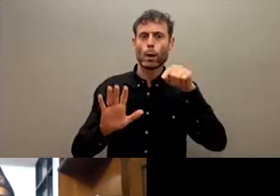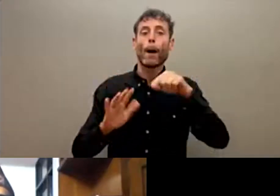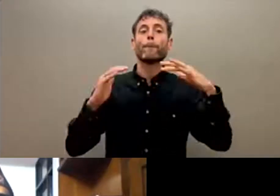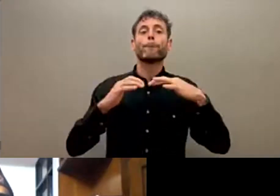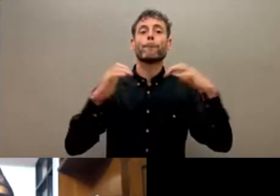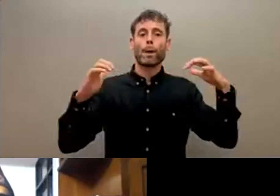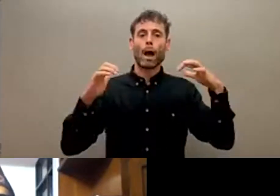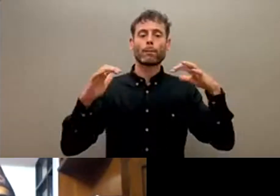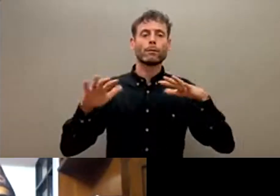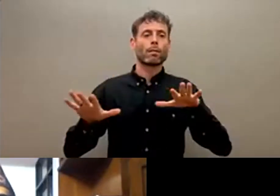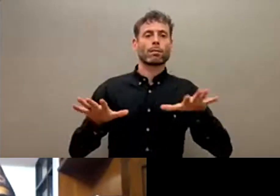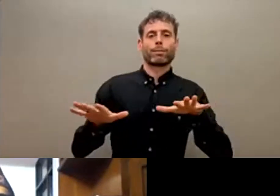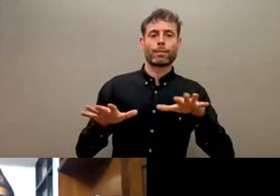was